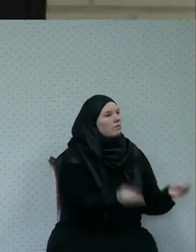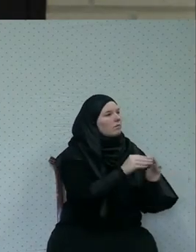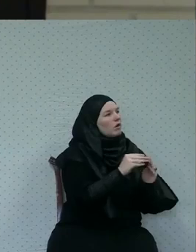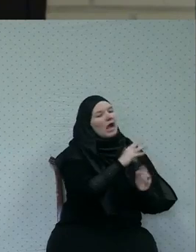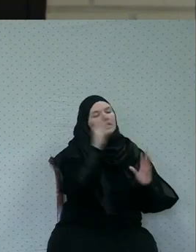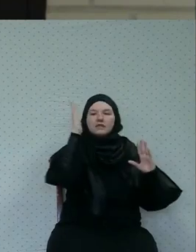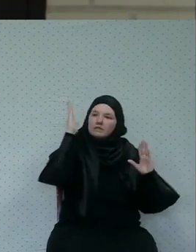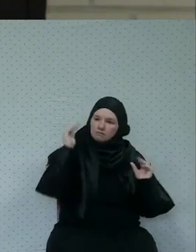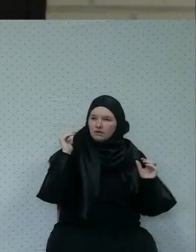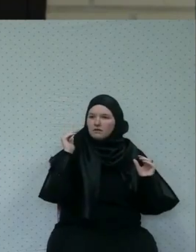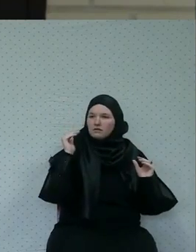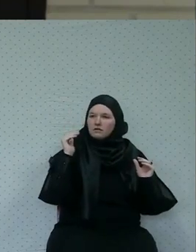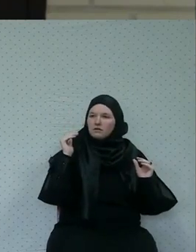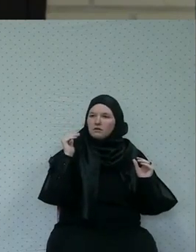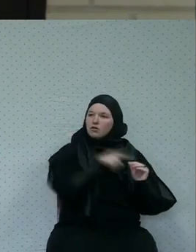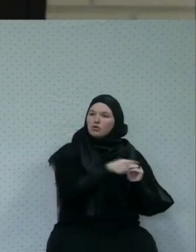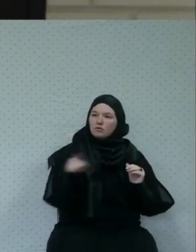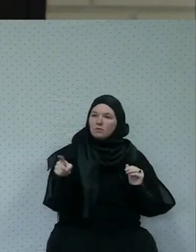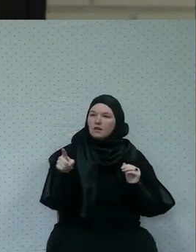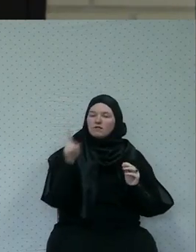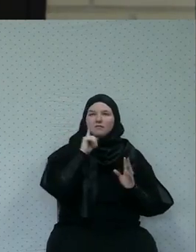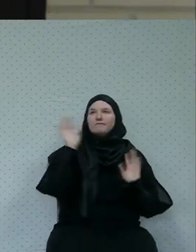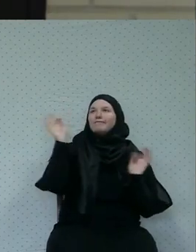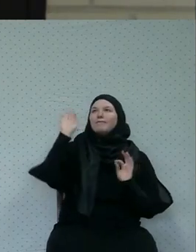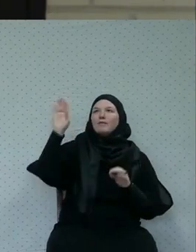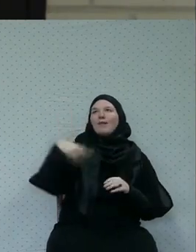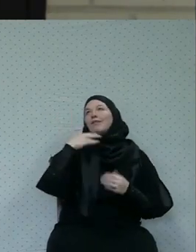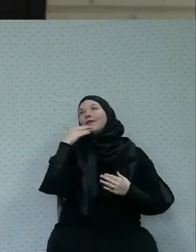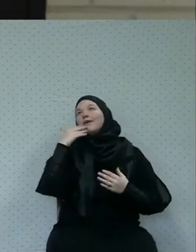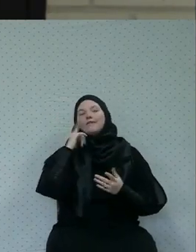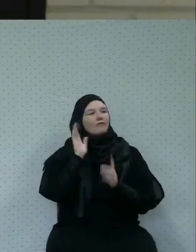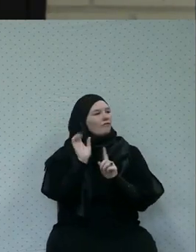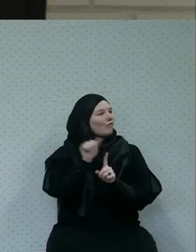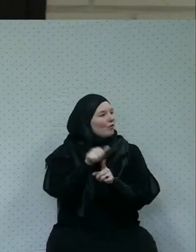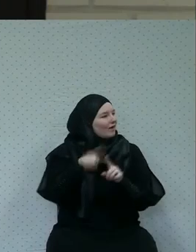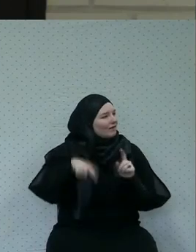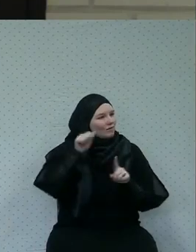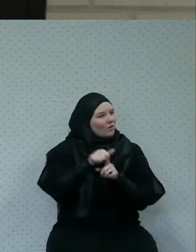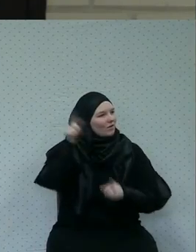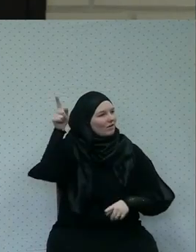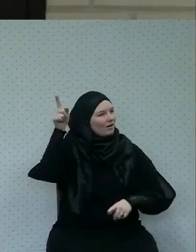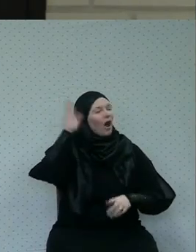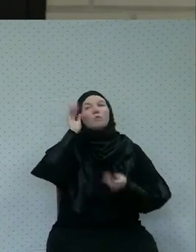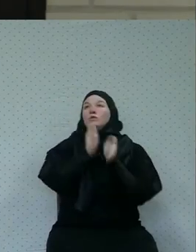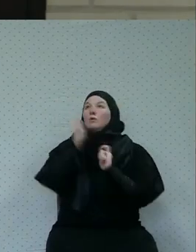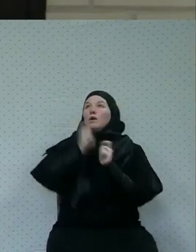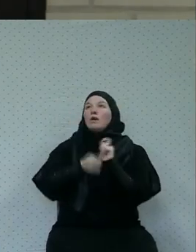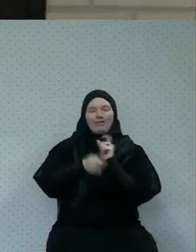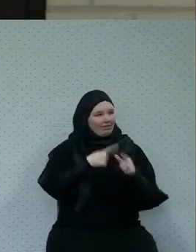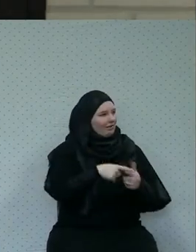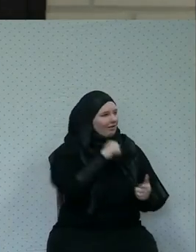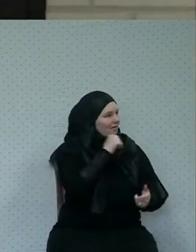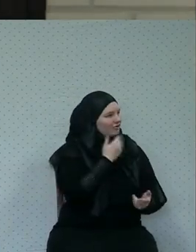you will be allowed to take Allah for granted. But if you fall inadvertently